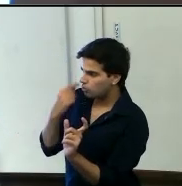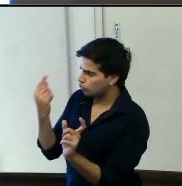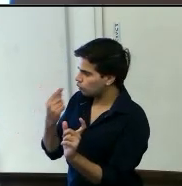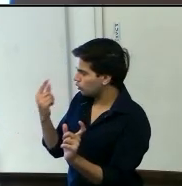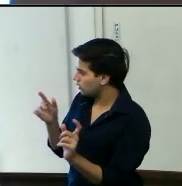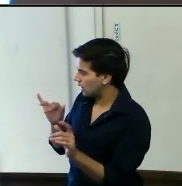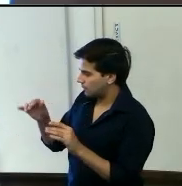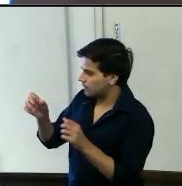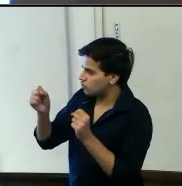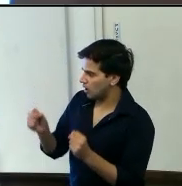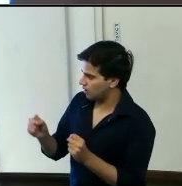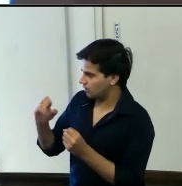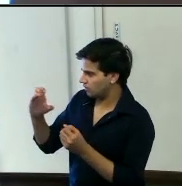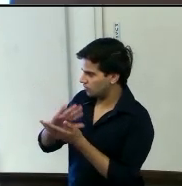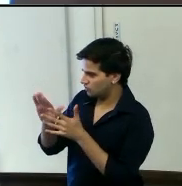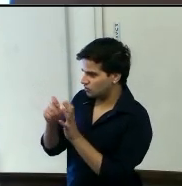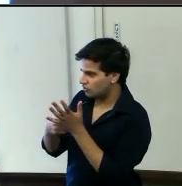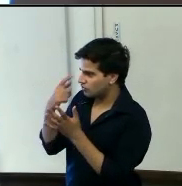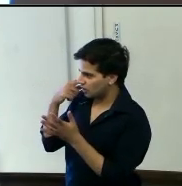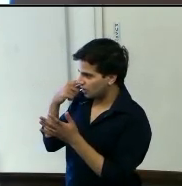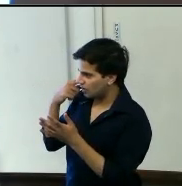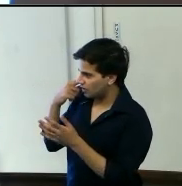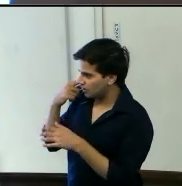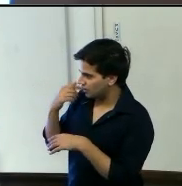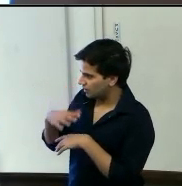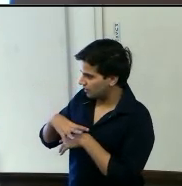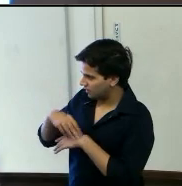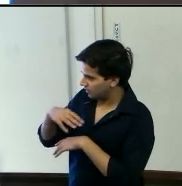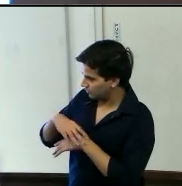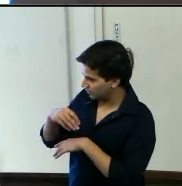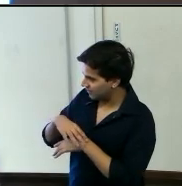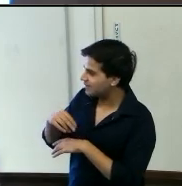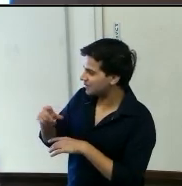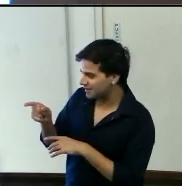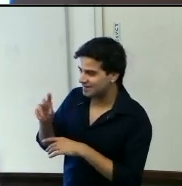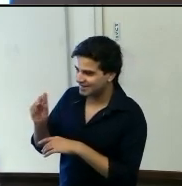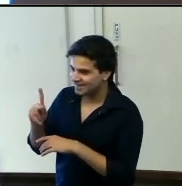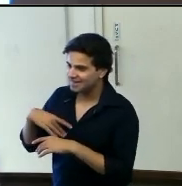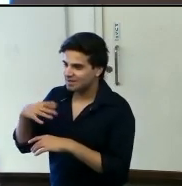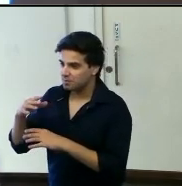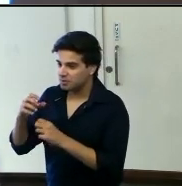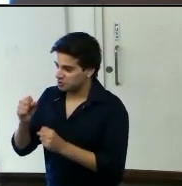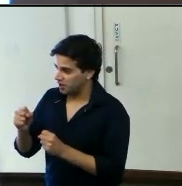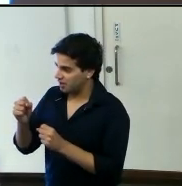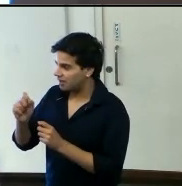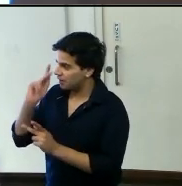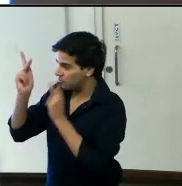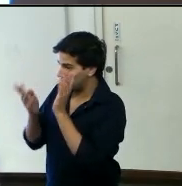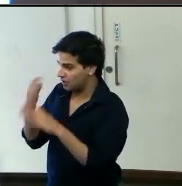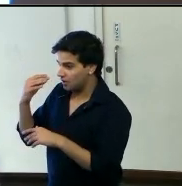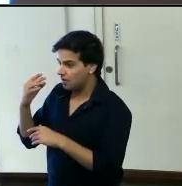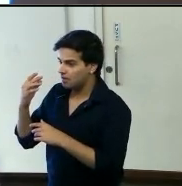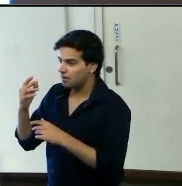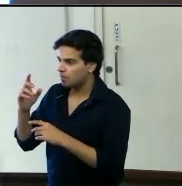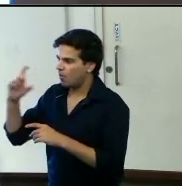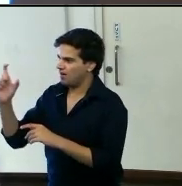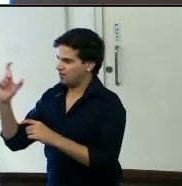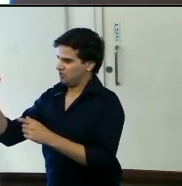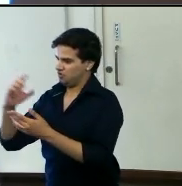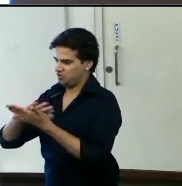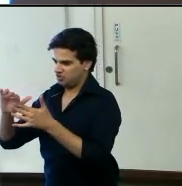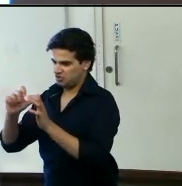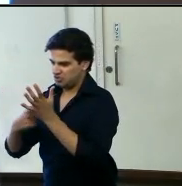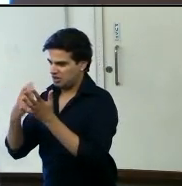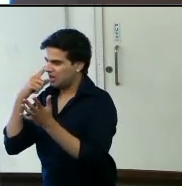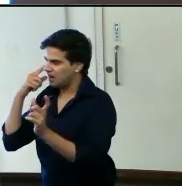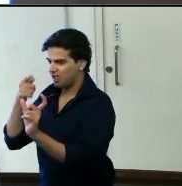chair, okay, so the chair is a physical, visual thing, but the word for that is random. At some